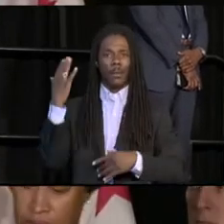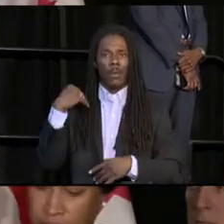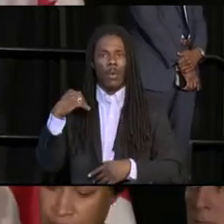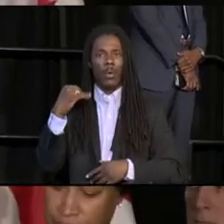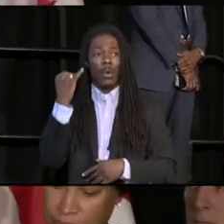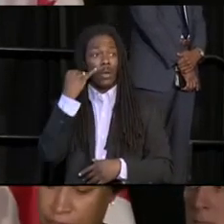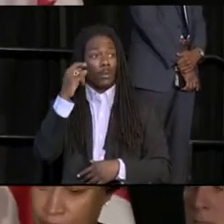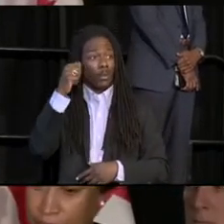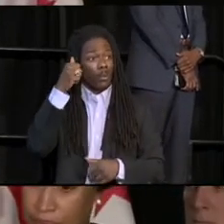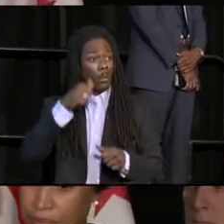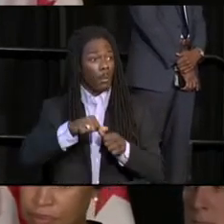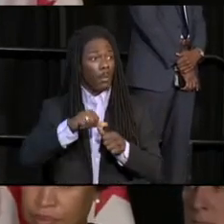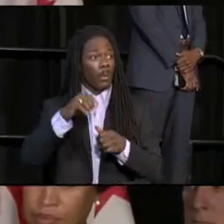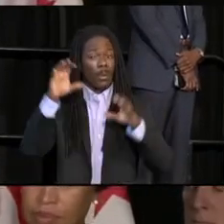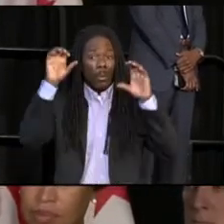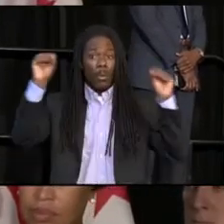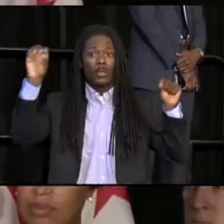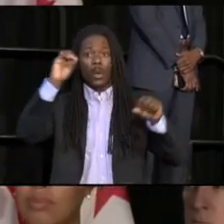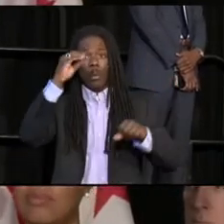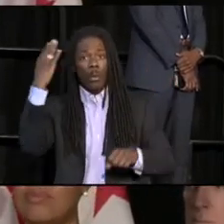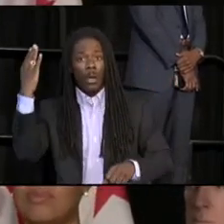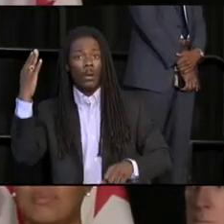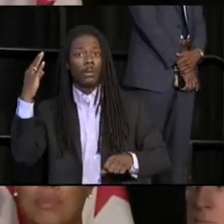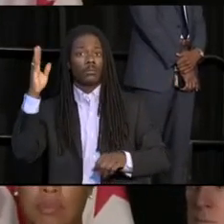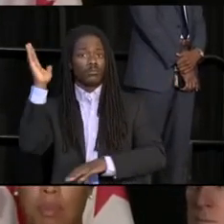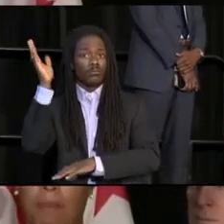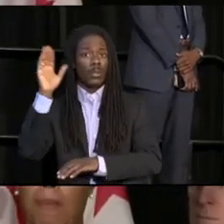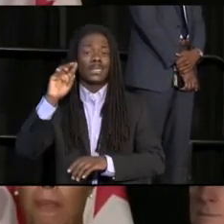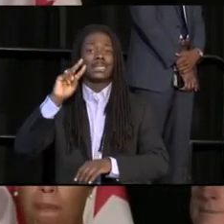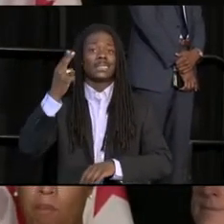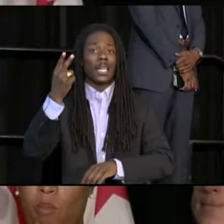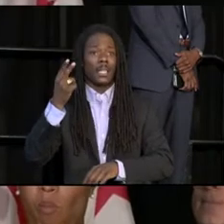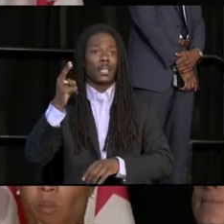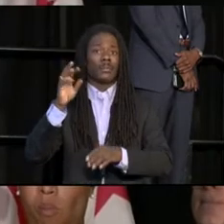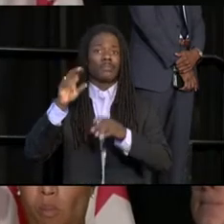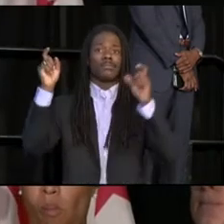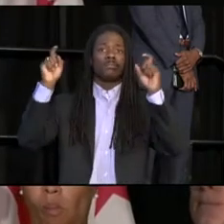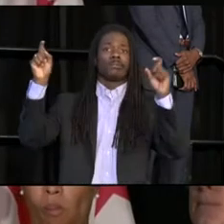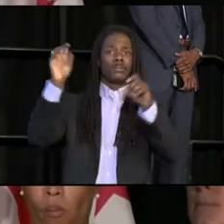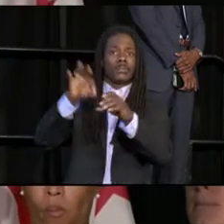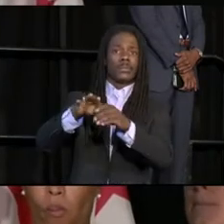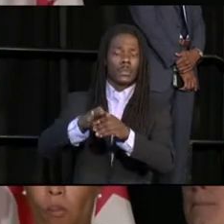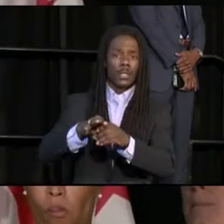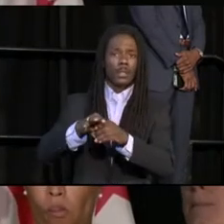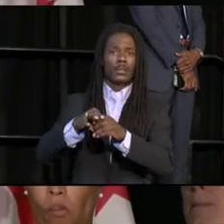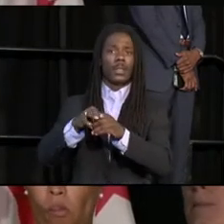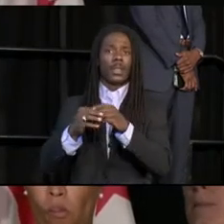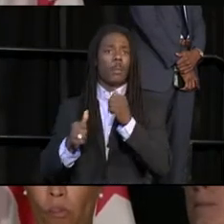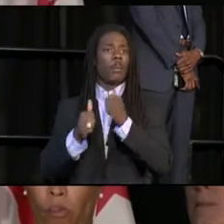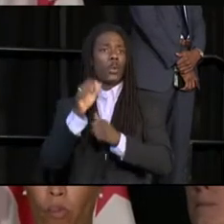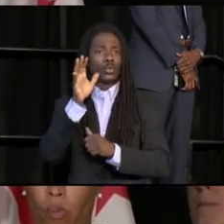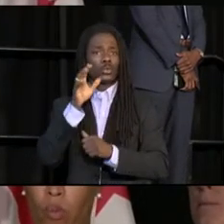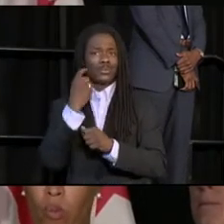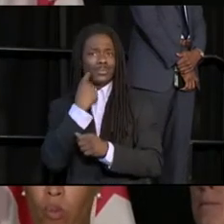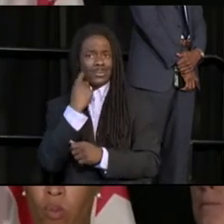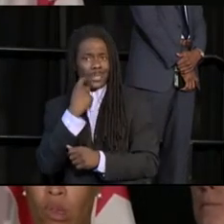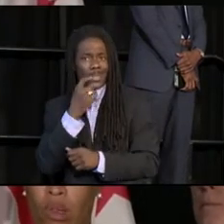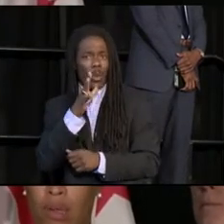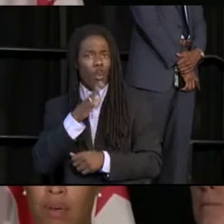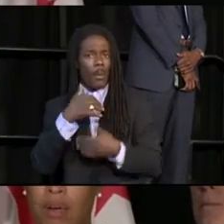Obama's first inauguration, President Obama's second inauguration, and the most recent Women's